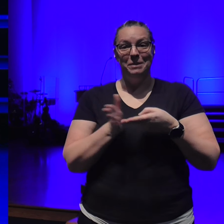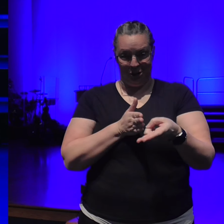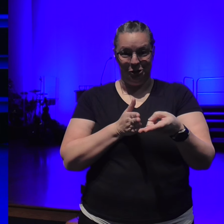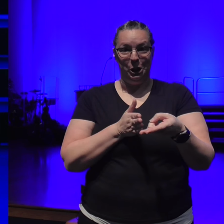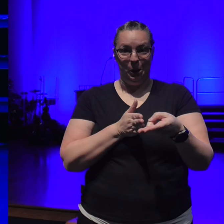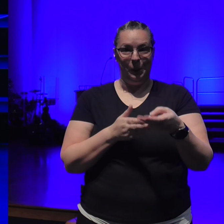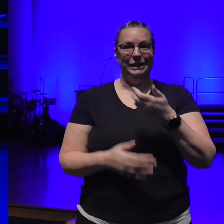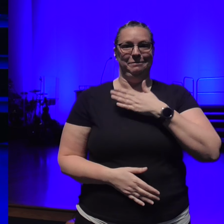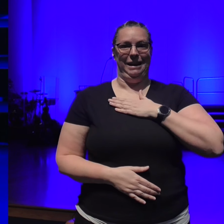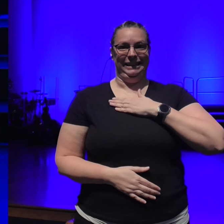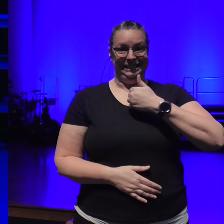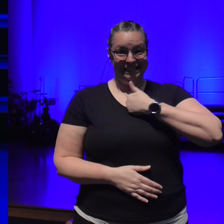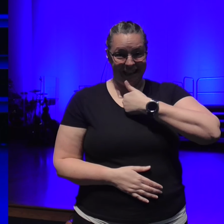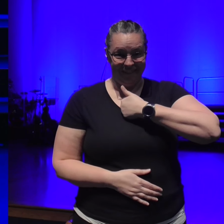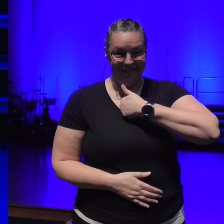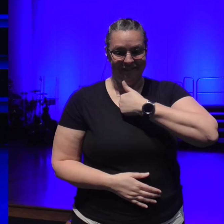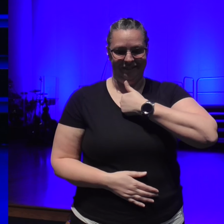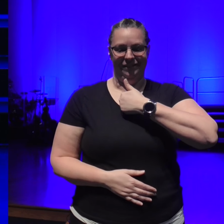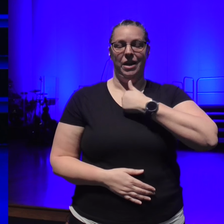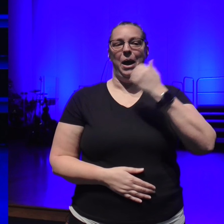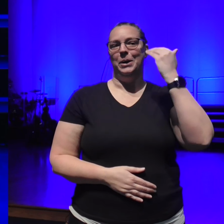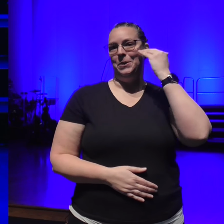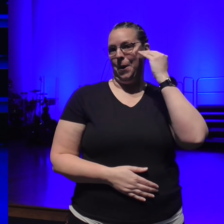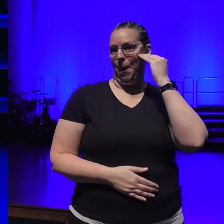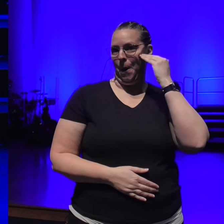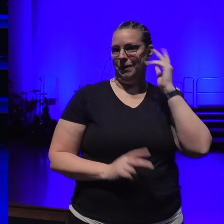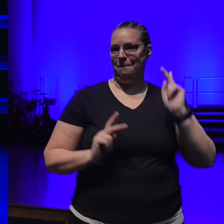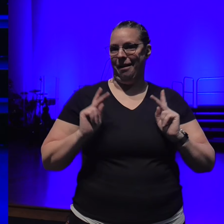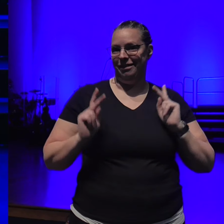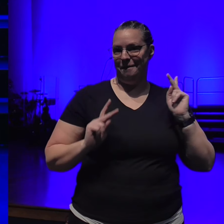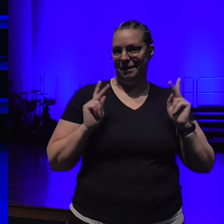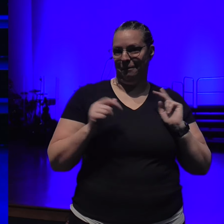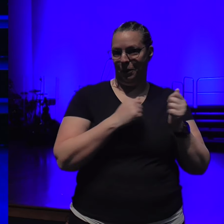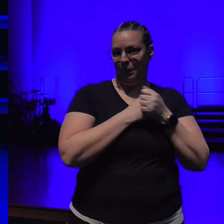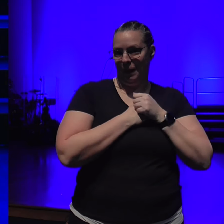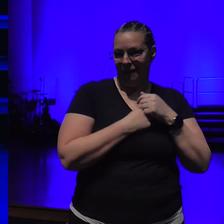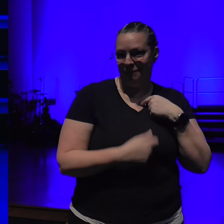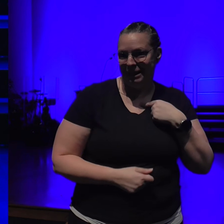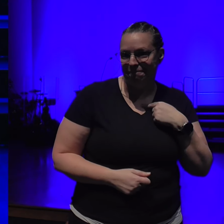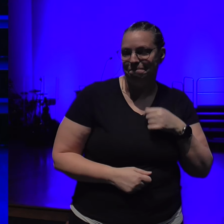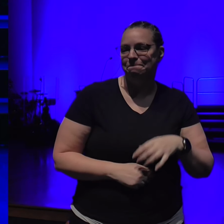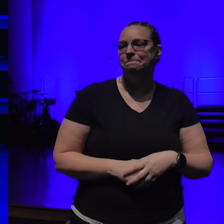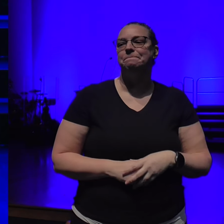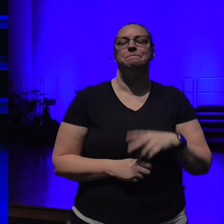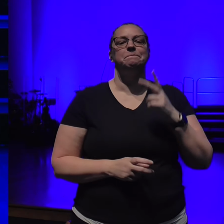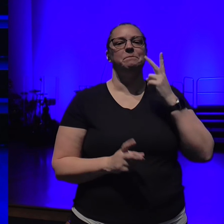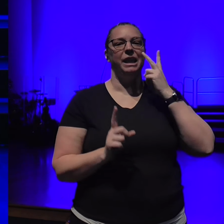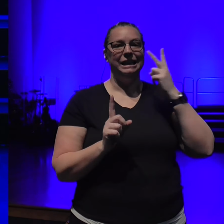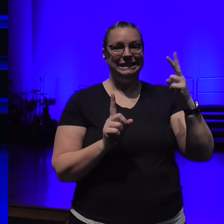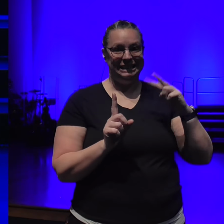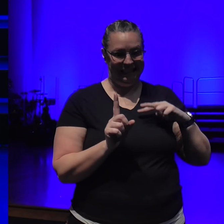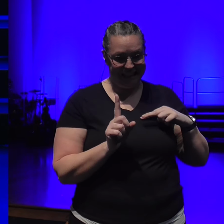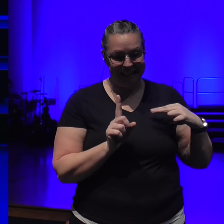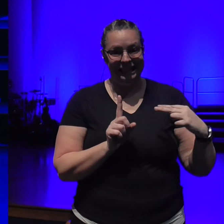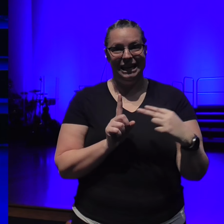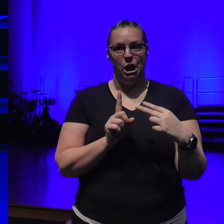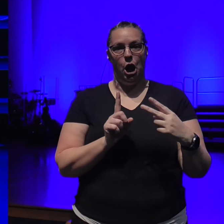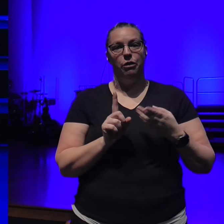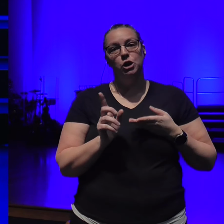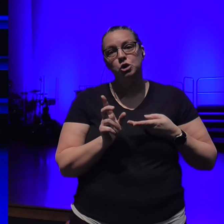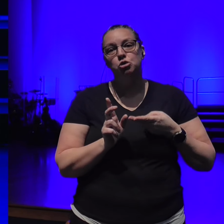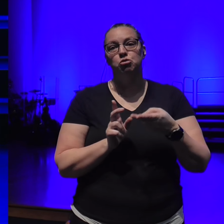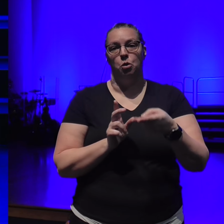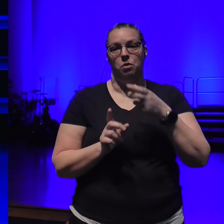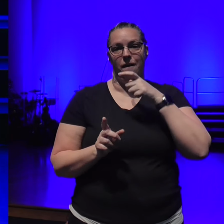is the self that is known by the people who truly love me and see the truth of who I am even when I've forgotten it